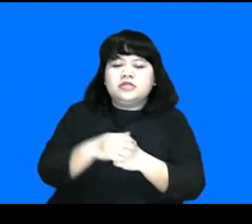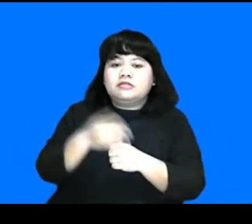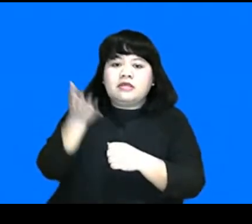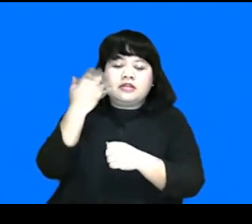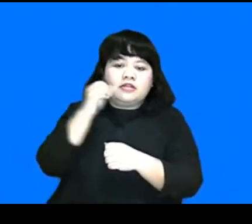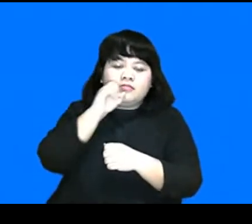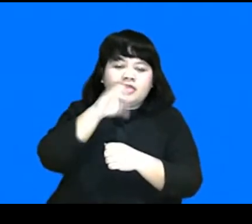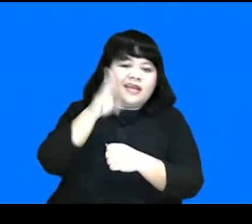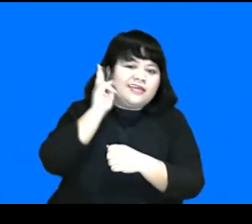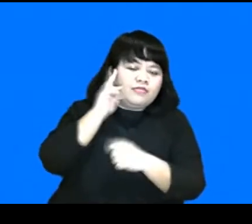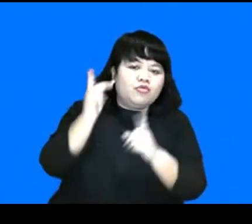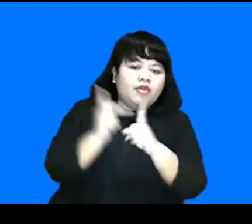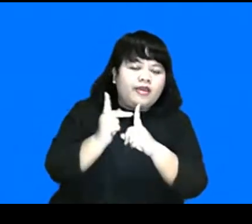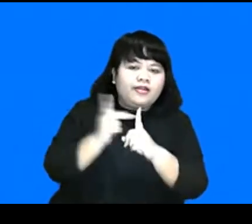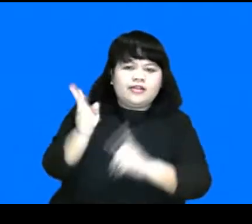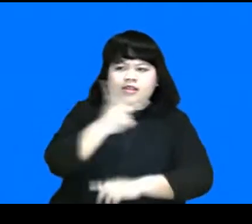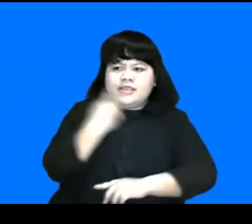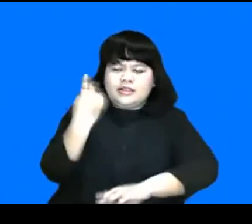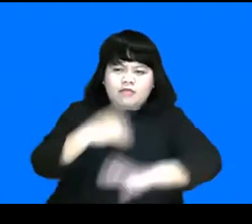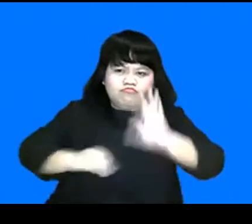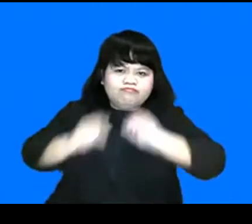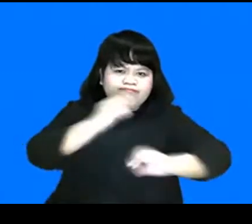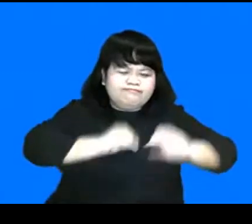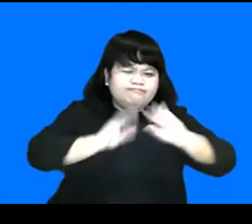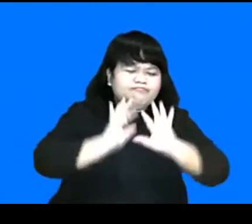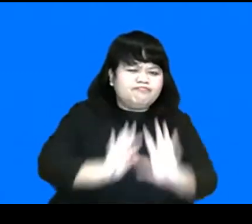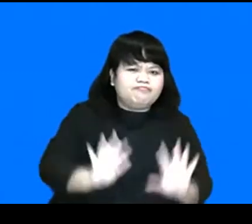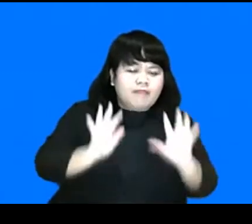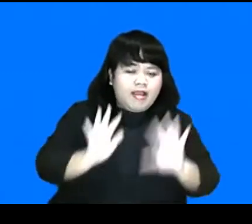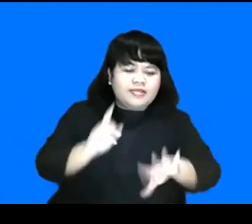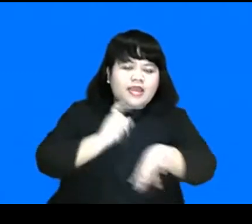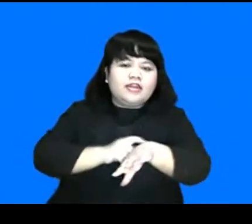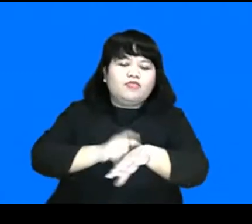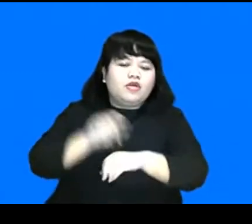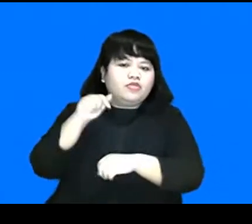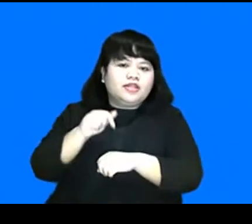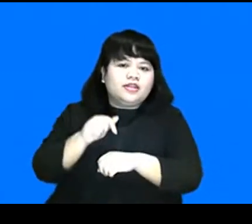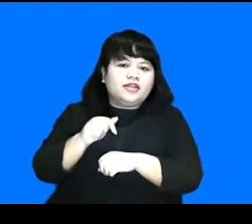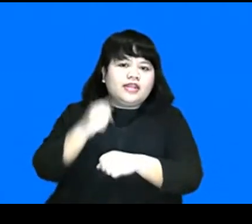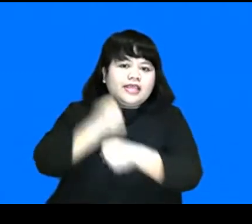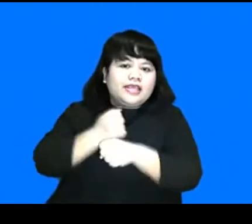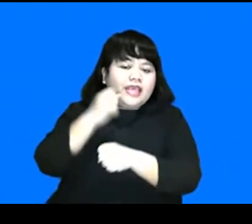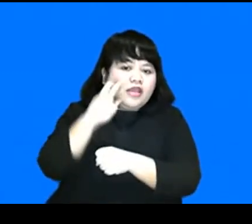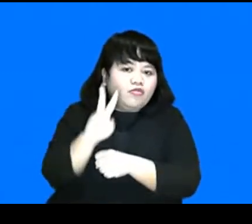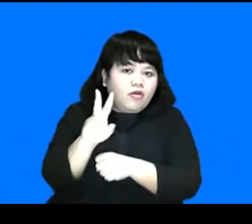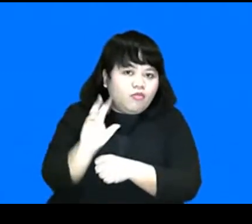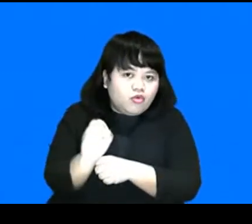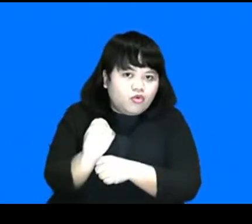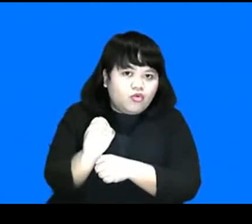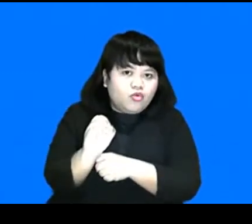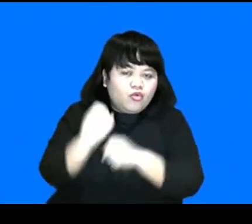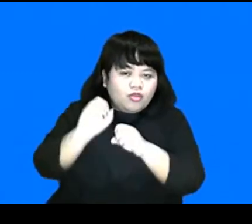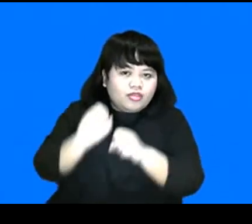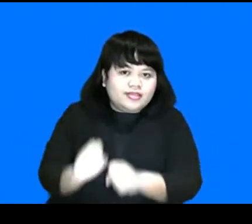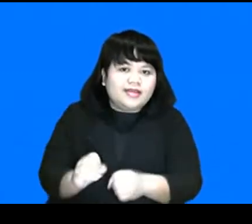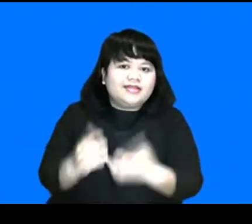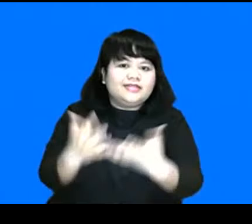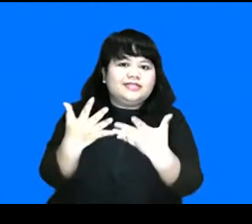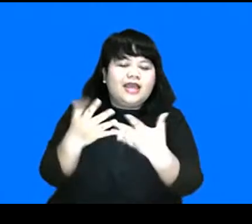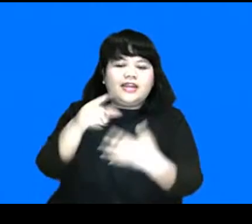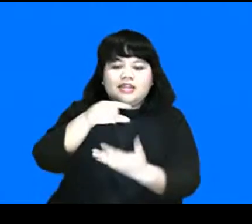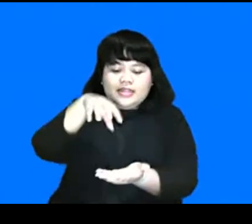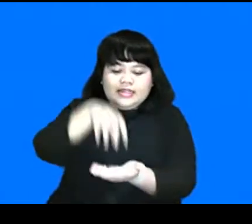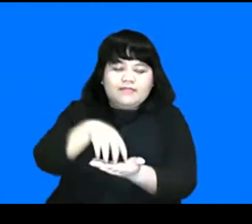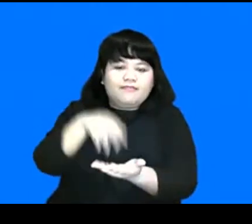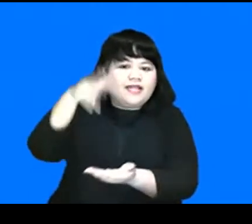this very moment where the G20 is going to happen in this great island. We are going to discuss the very key